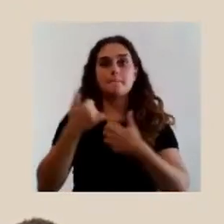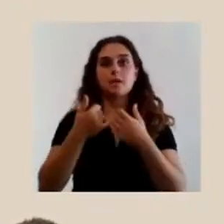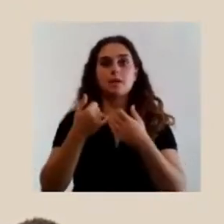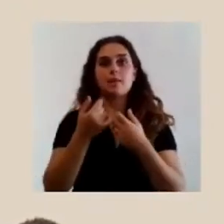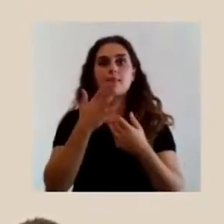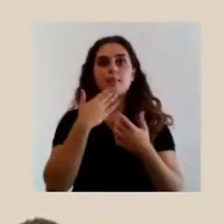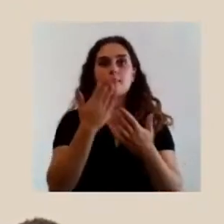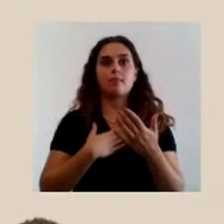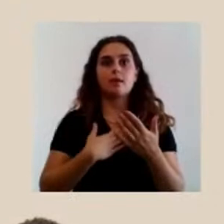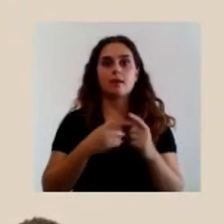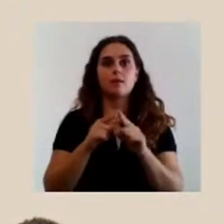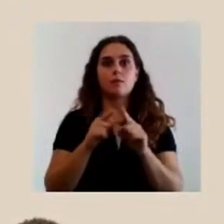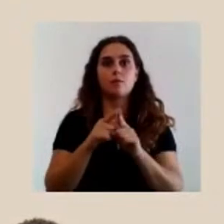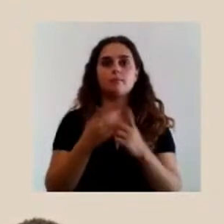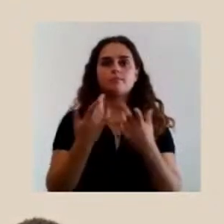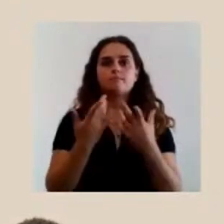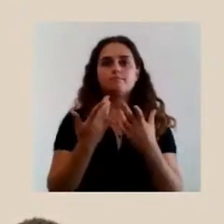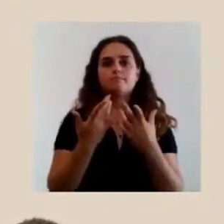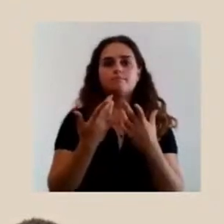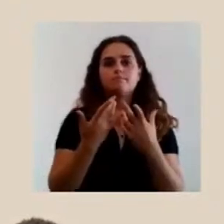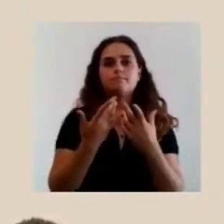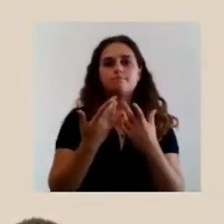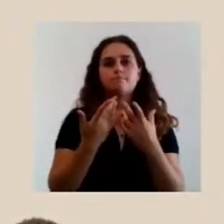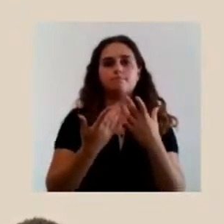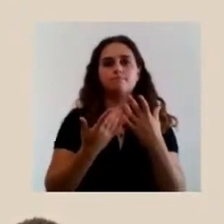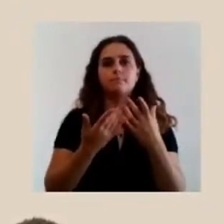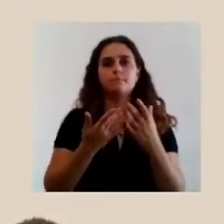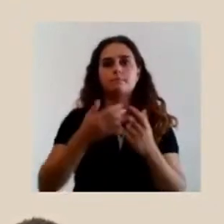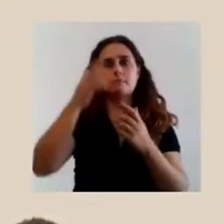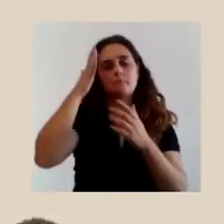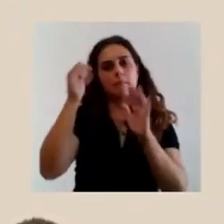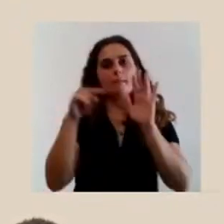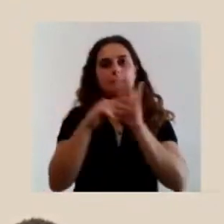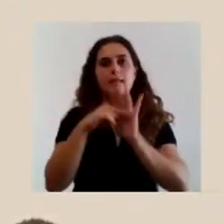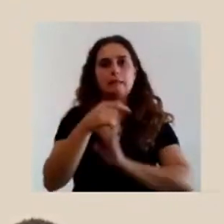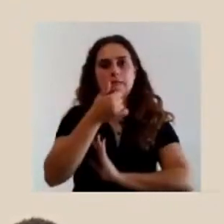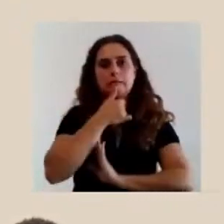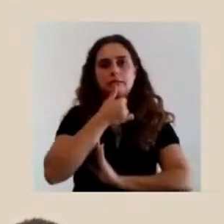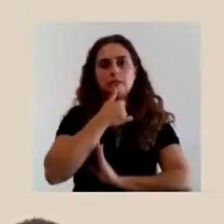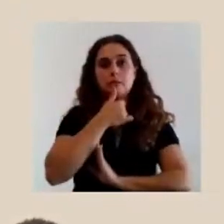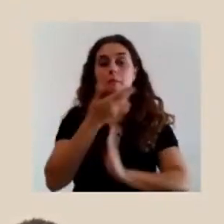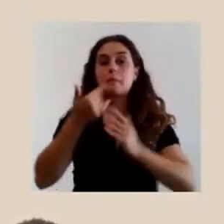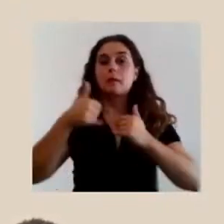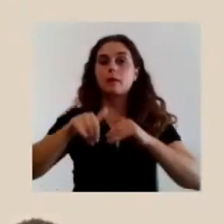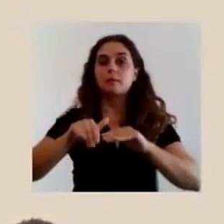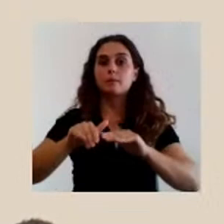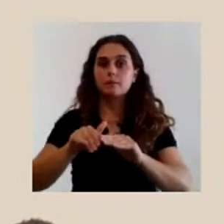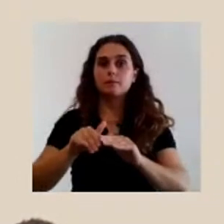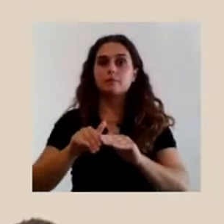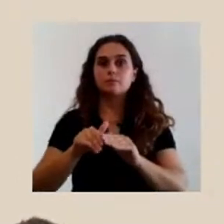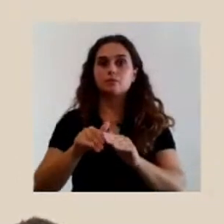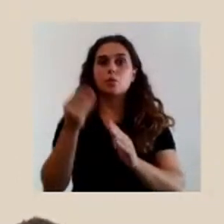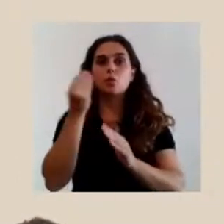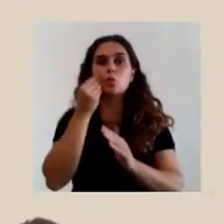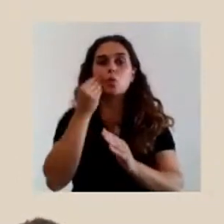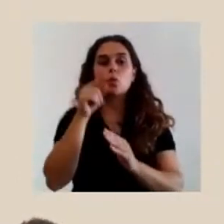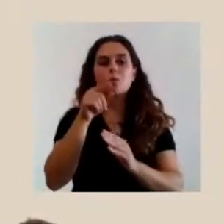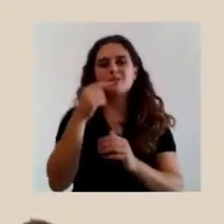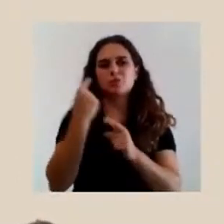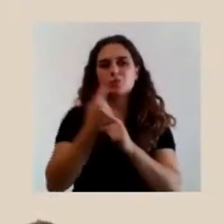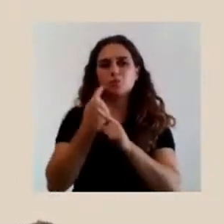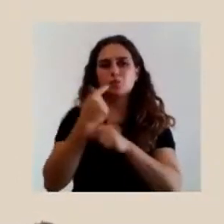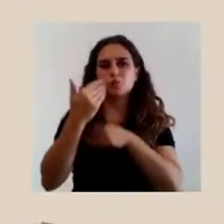cold, hard logic to arrive at optimal, unbiased decisions. However, as these things often